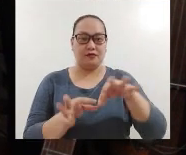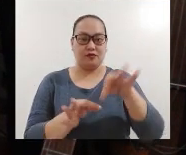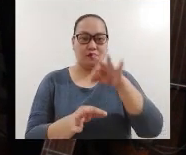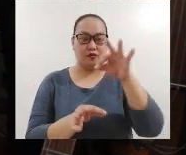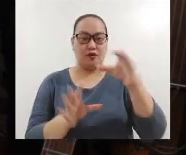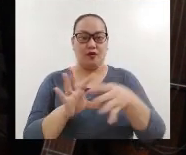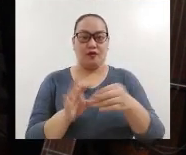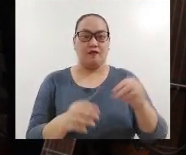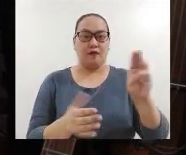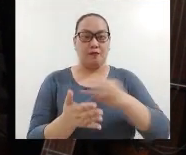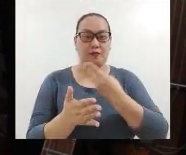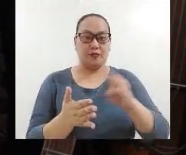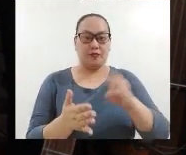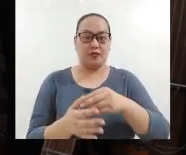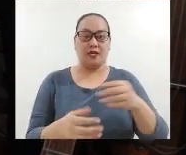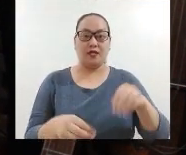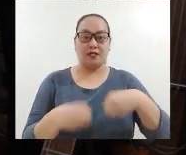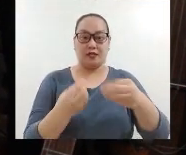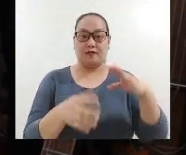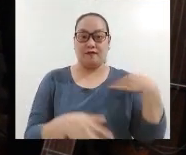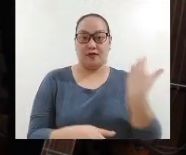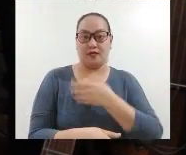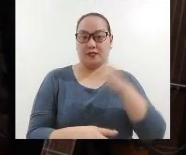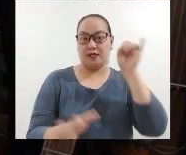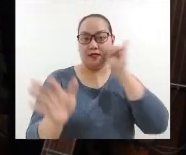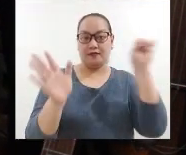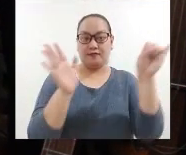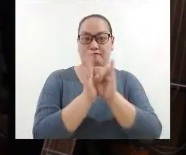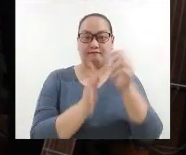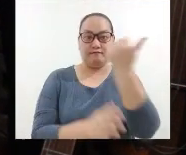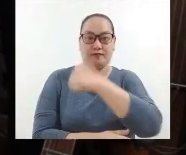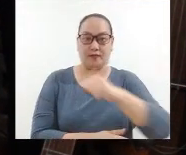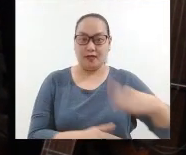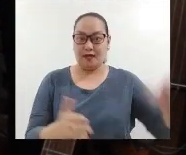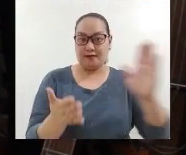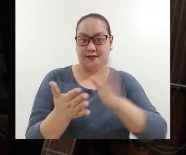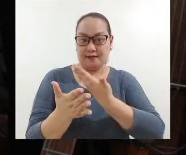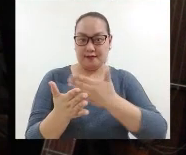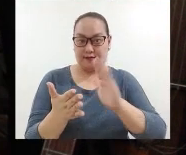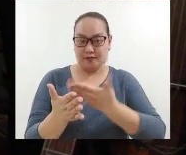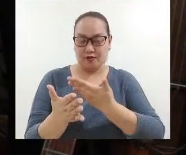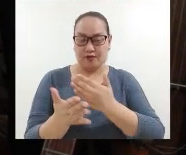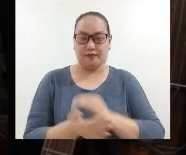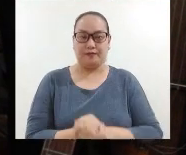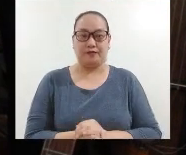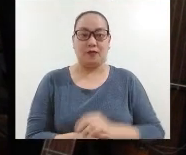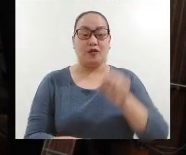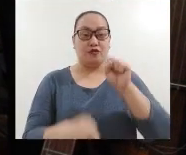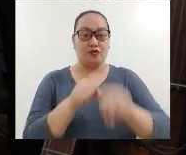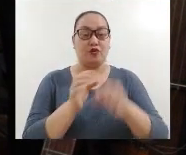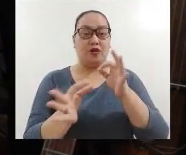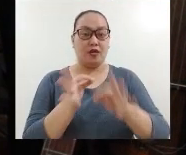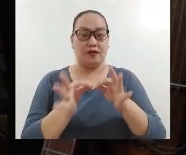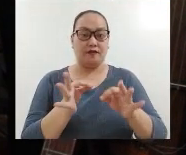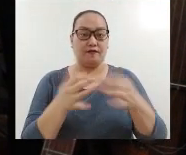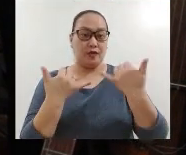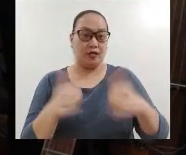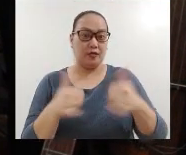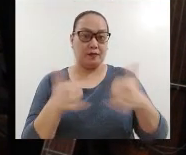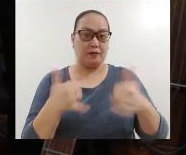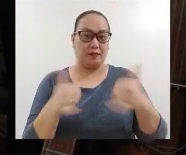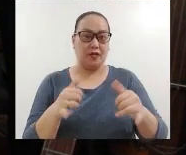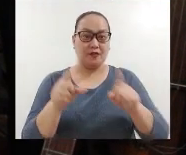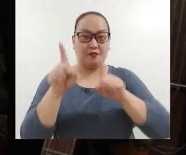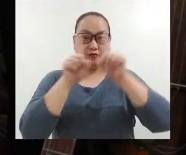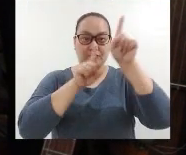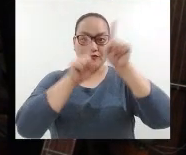gives us an identity to a musical piece or song. So kung tutugtugin natin ang Twinkle Twinkle